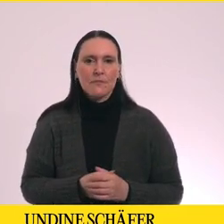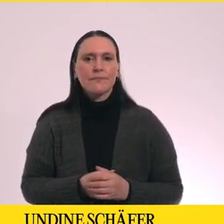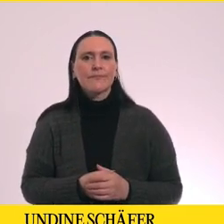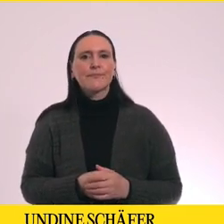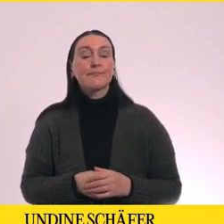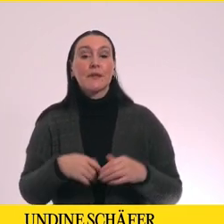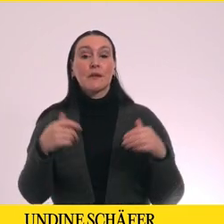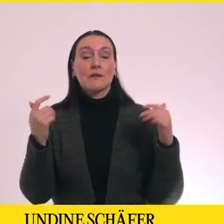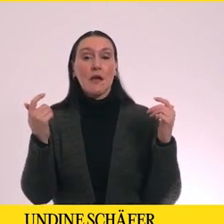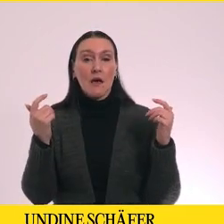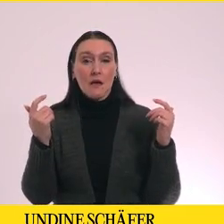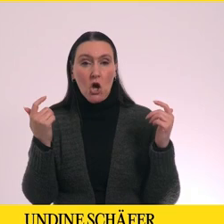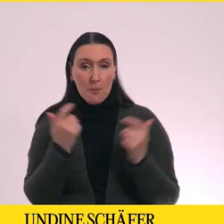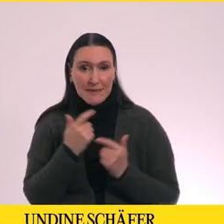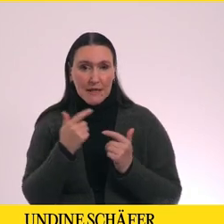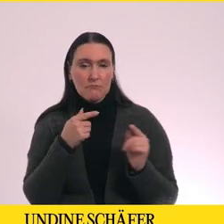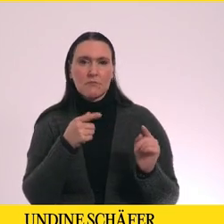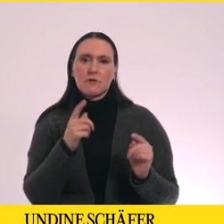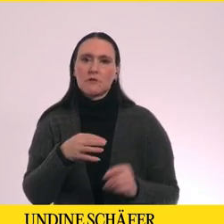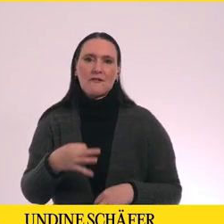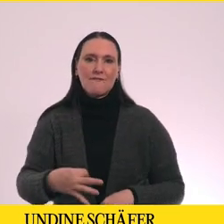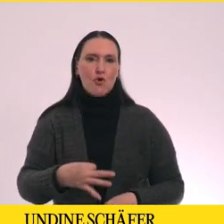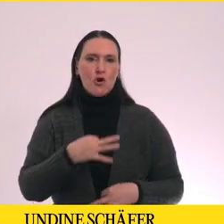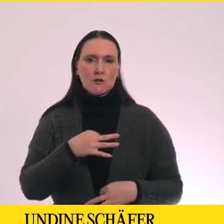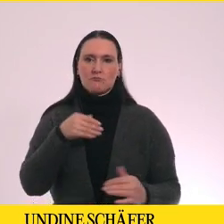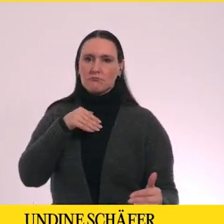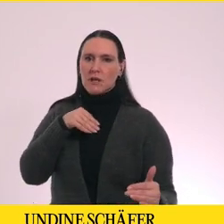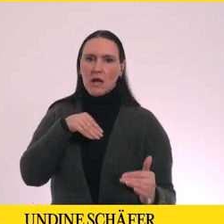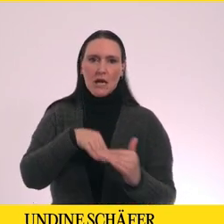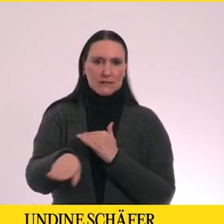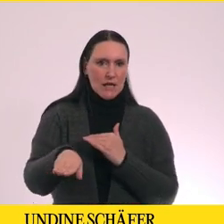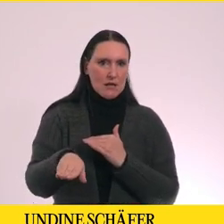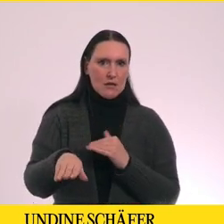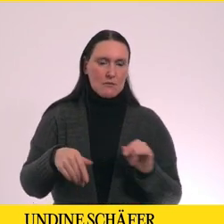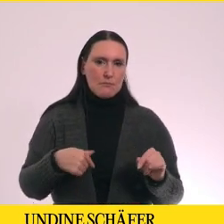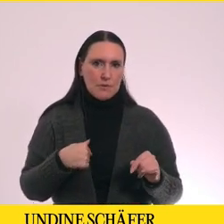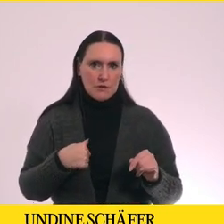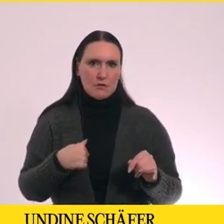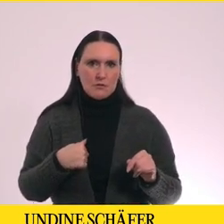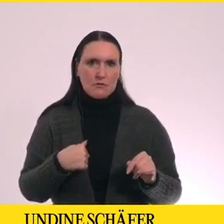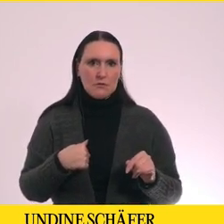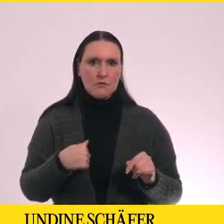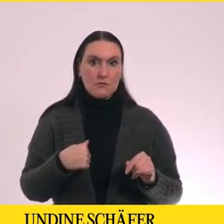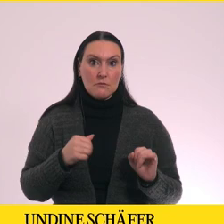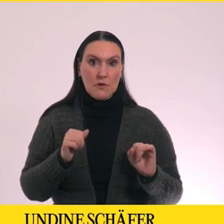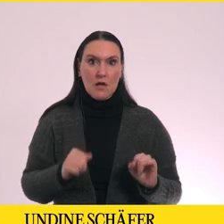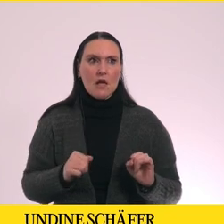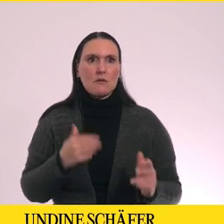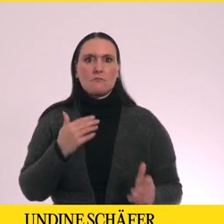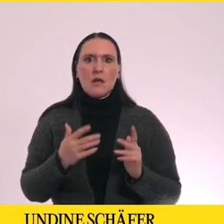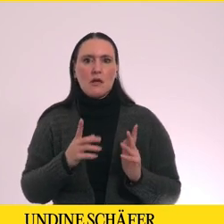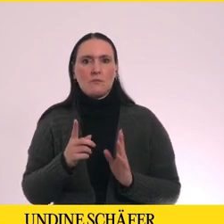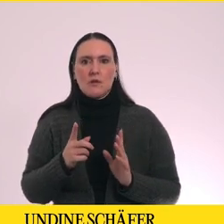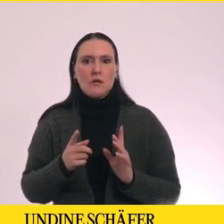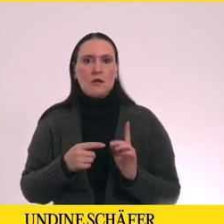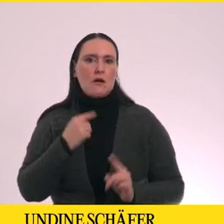that you can just have, where you have the position to just say things that might sound hurtful or